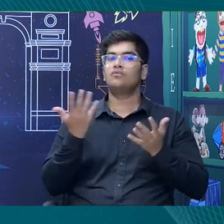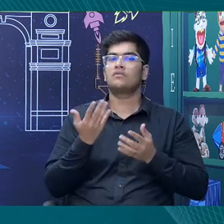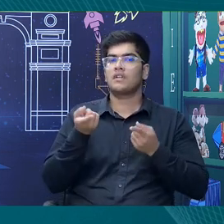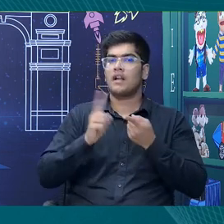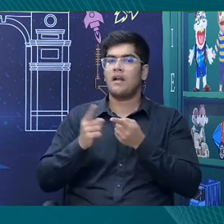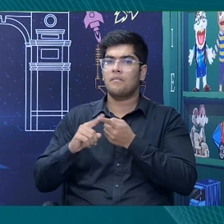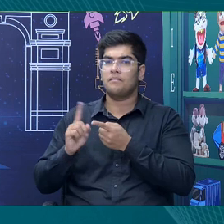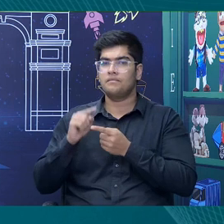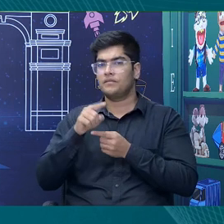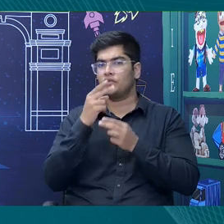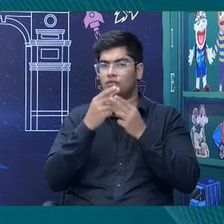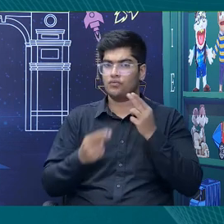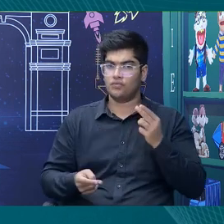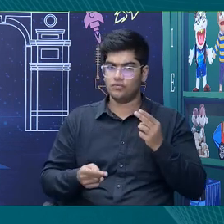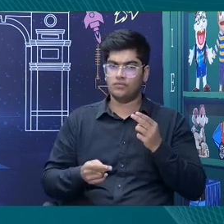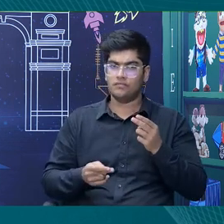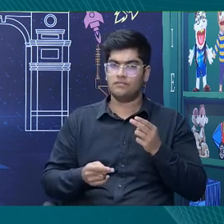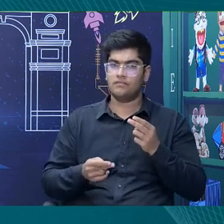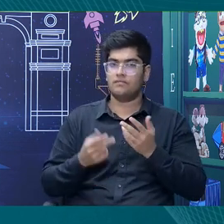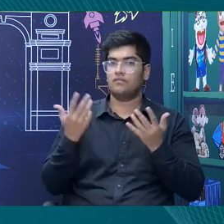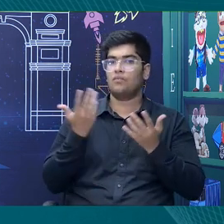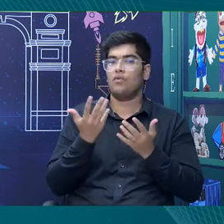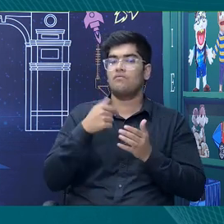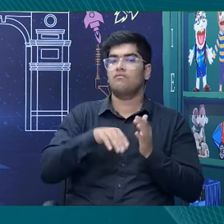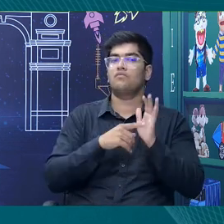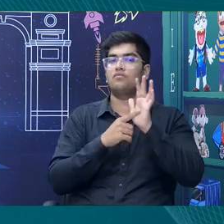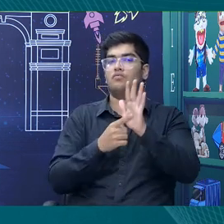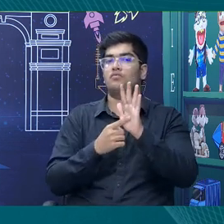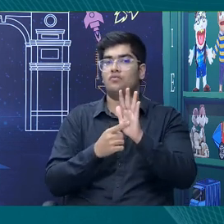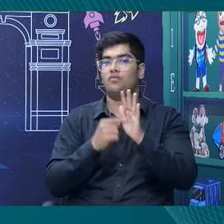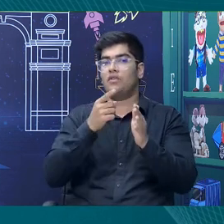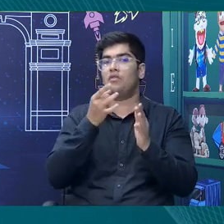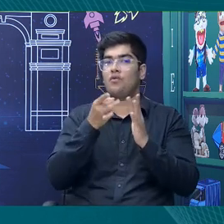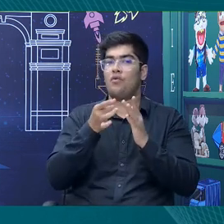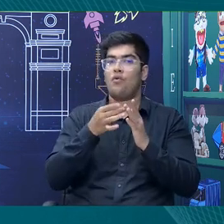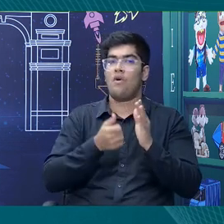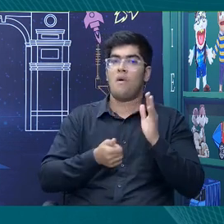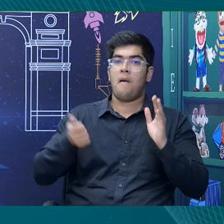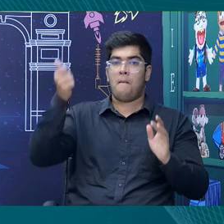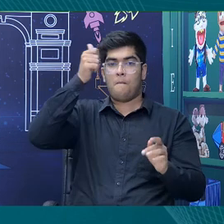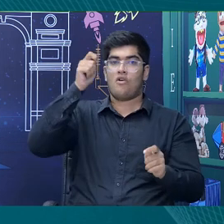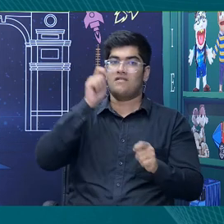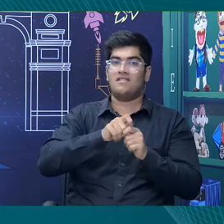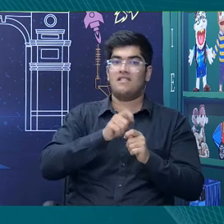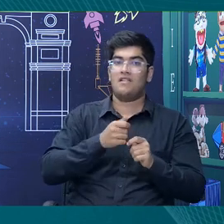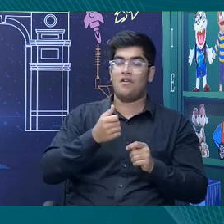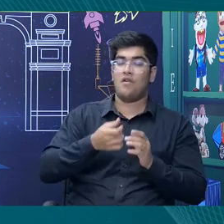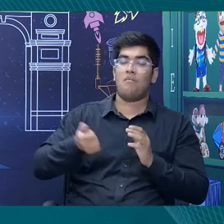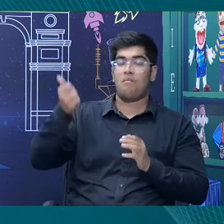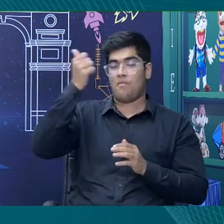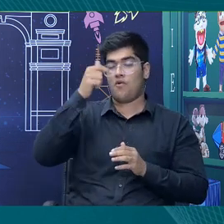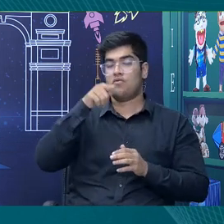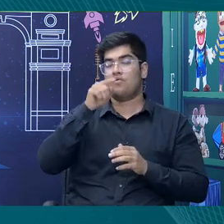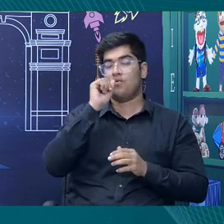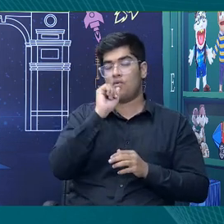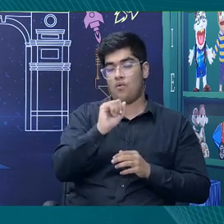the instances in the story that show that the character of the Iron Master is different from that of his